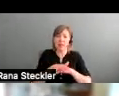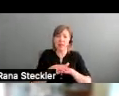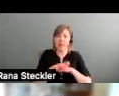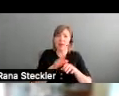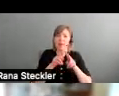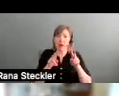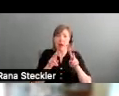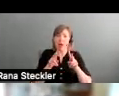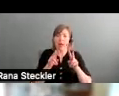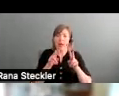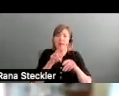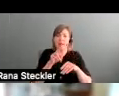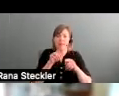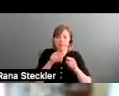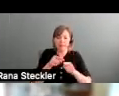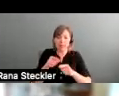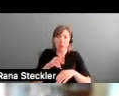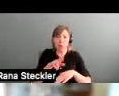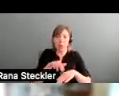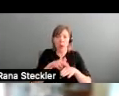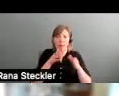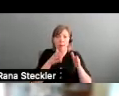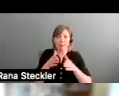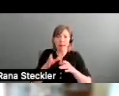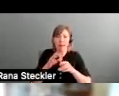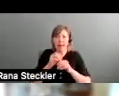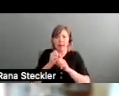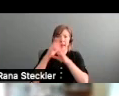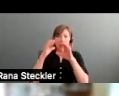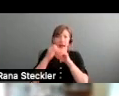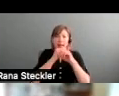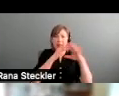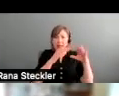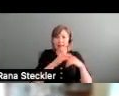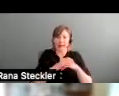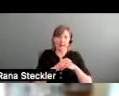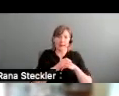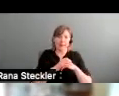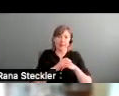very particular norms. And ideas, and